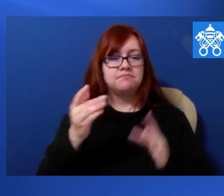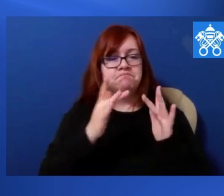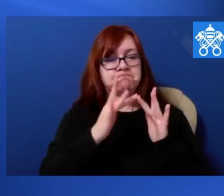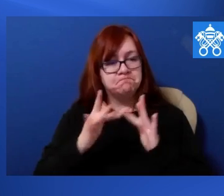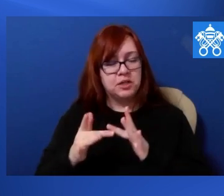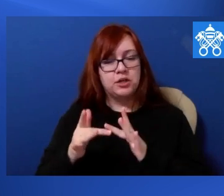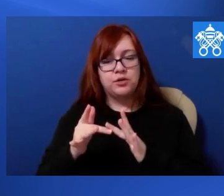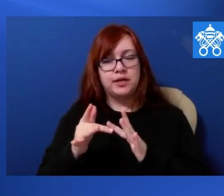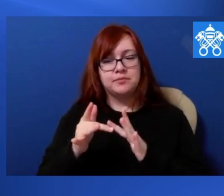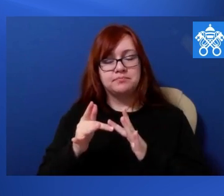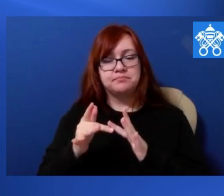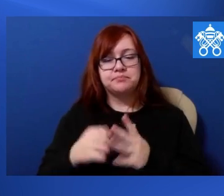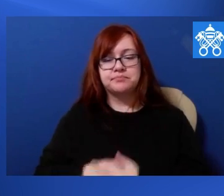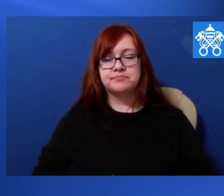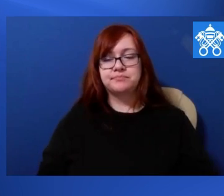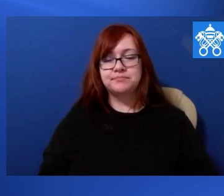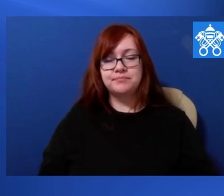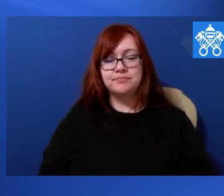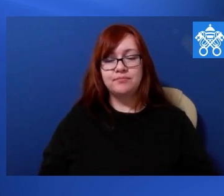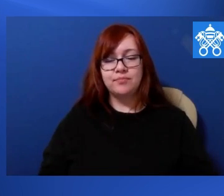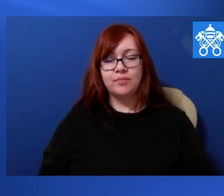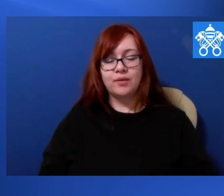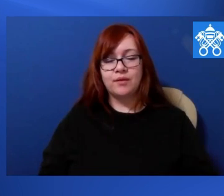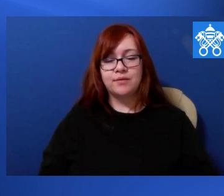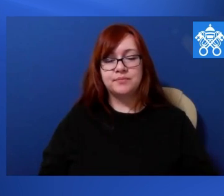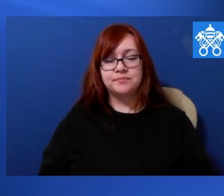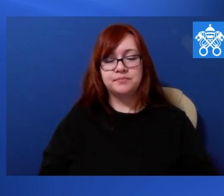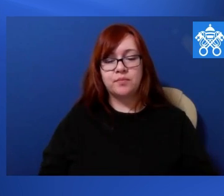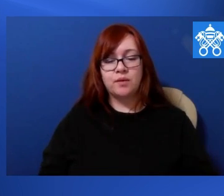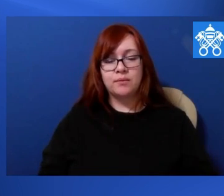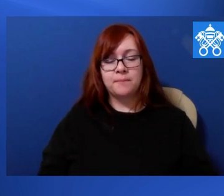News English web portal, YouTube channel, or Facebook Live feed.